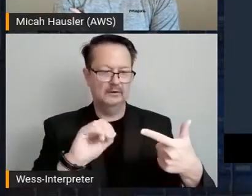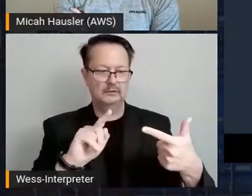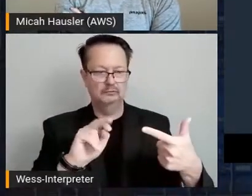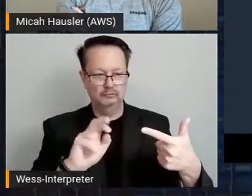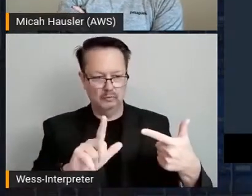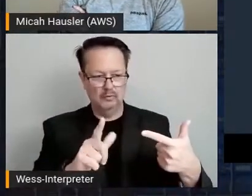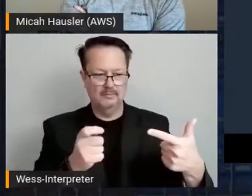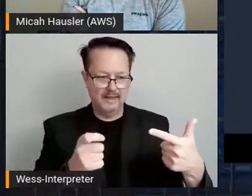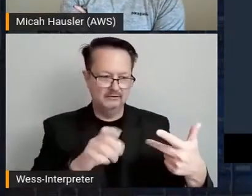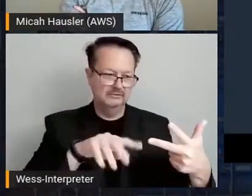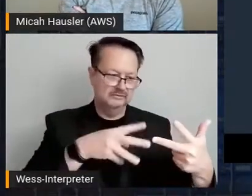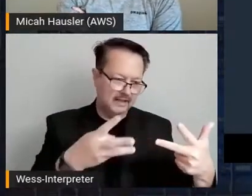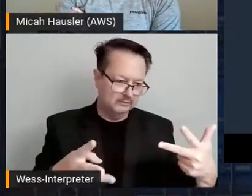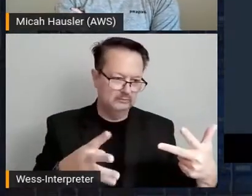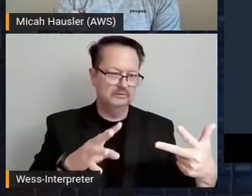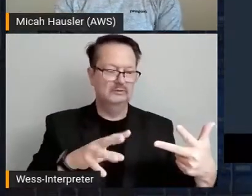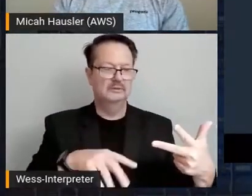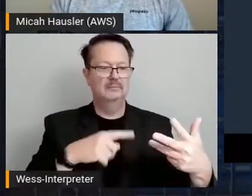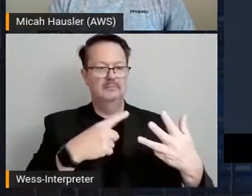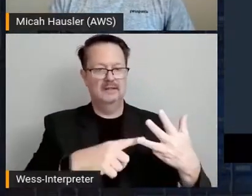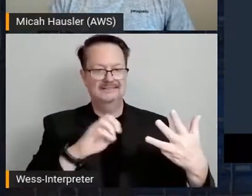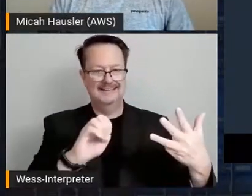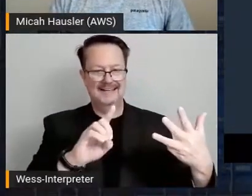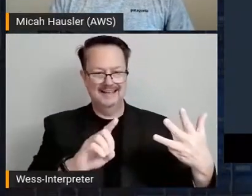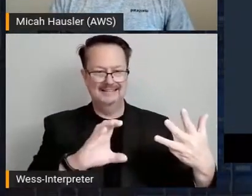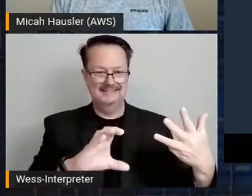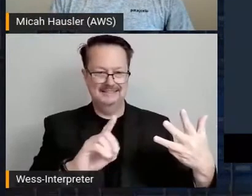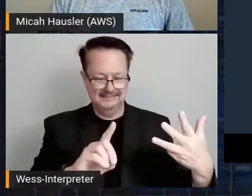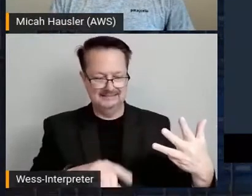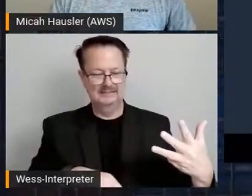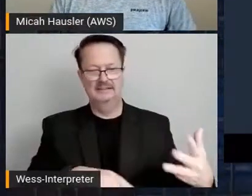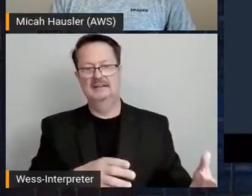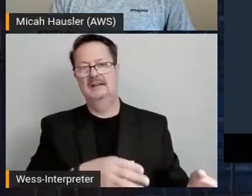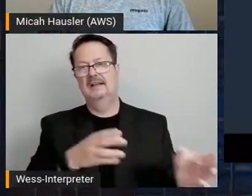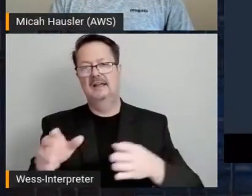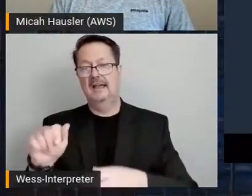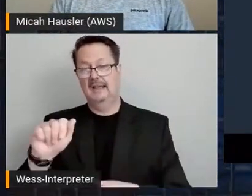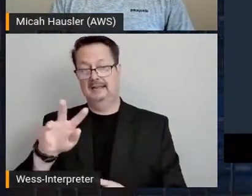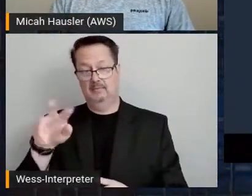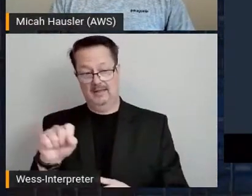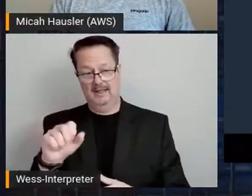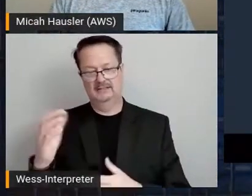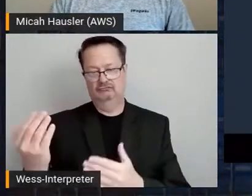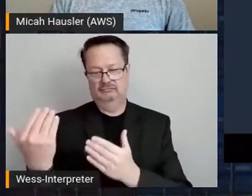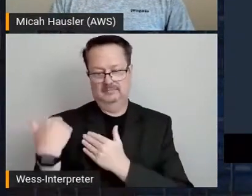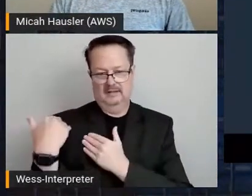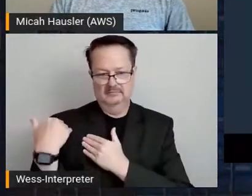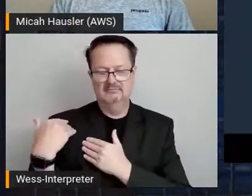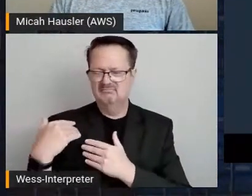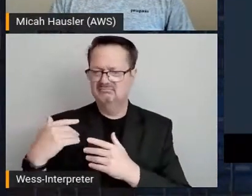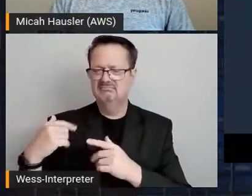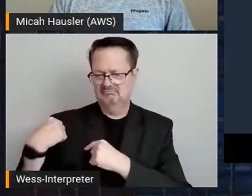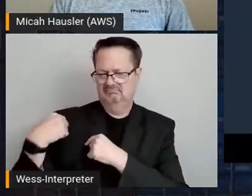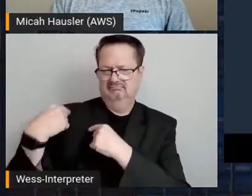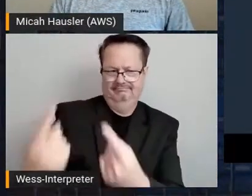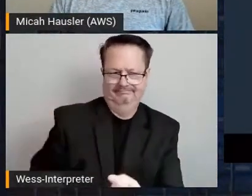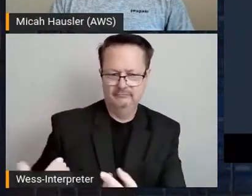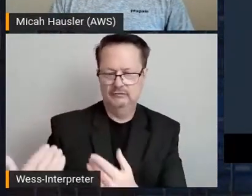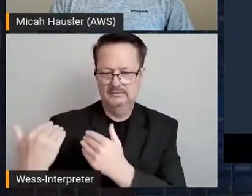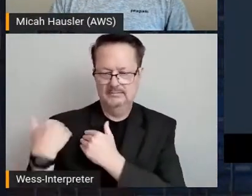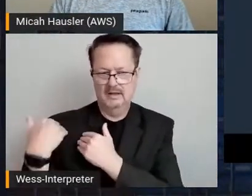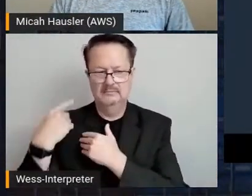scheduler, along with etcd. And AWS is responsible and has been responsible